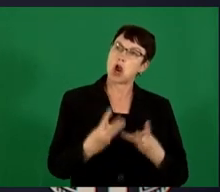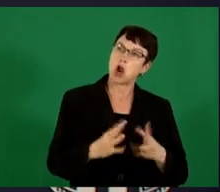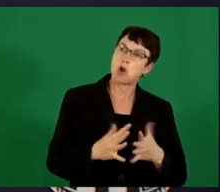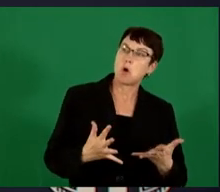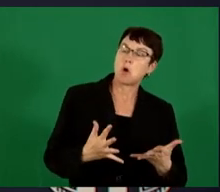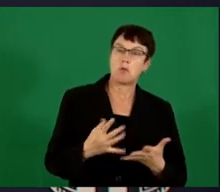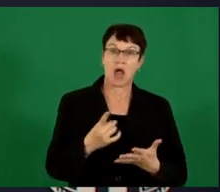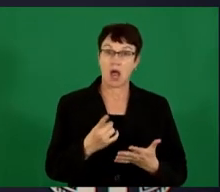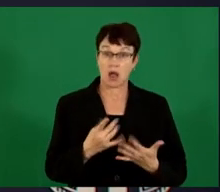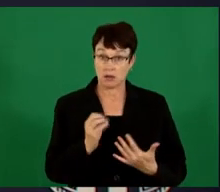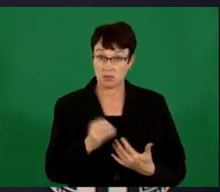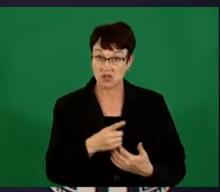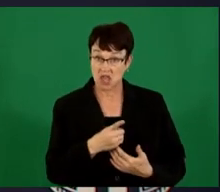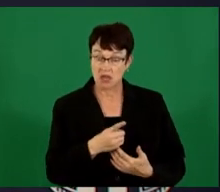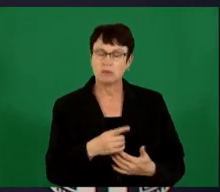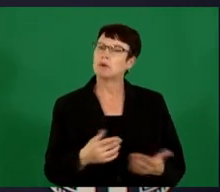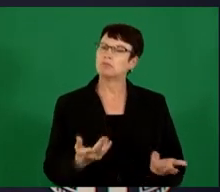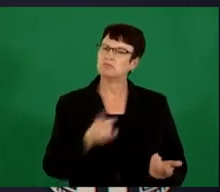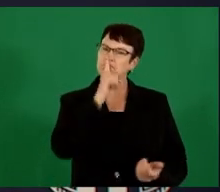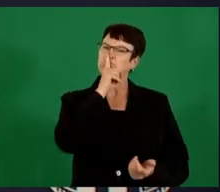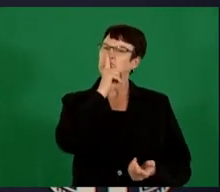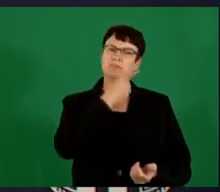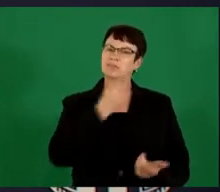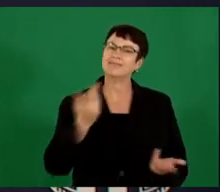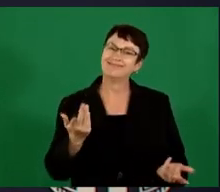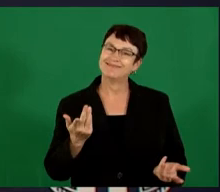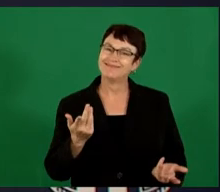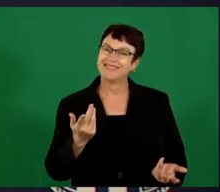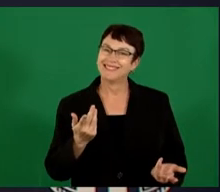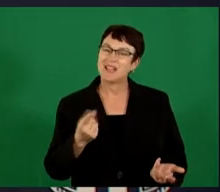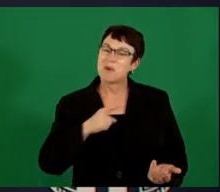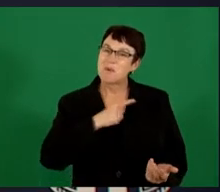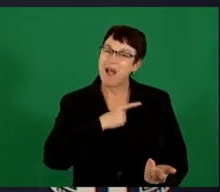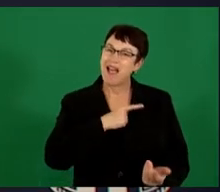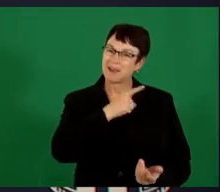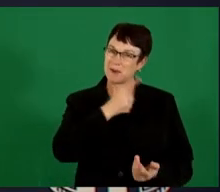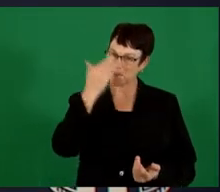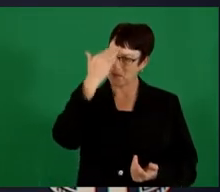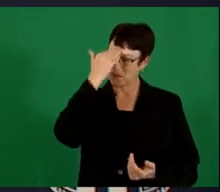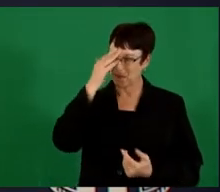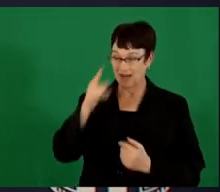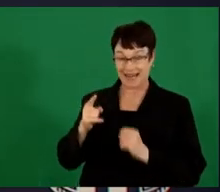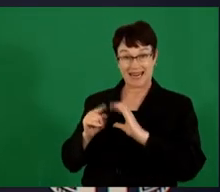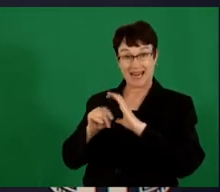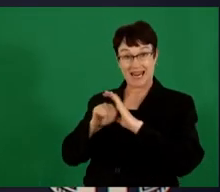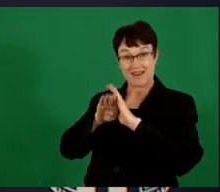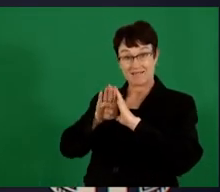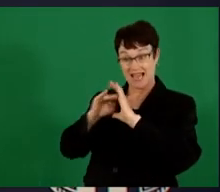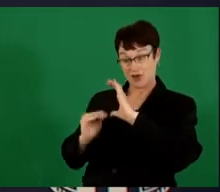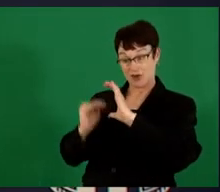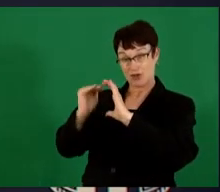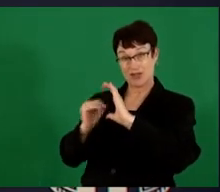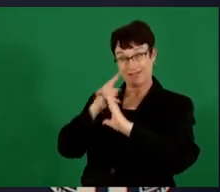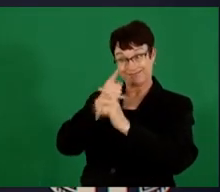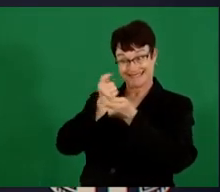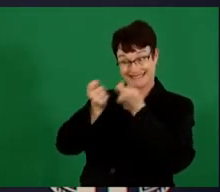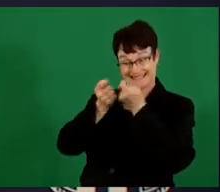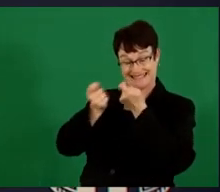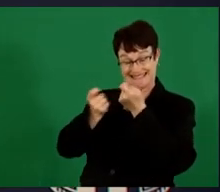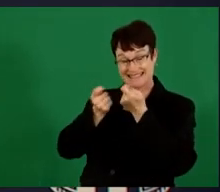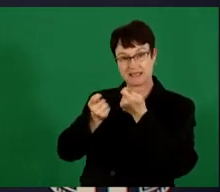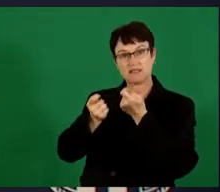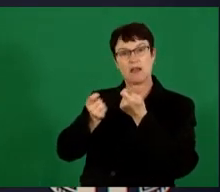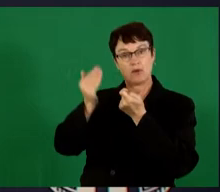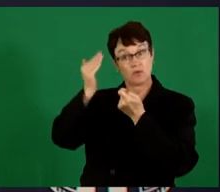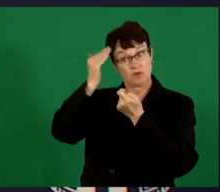is because they believe that the inflation target that they have is consistent with maximum employment. And